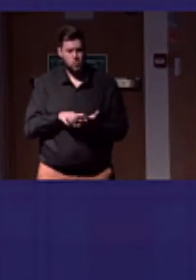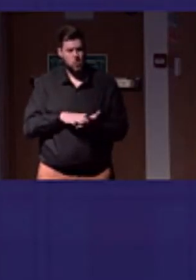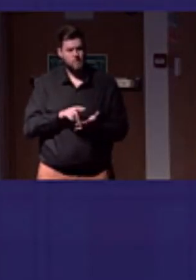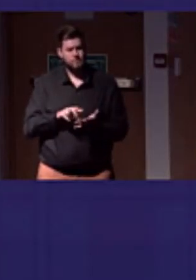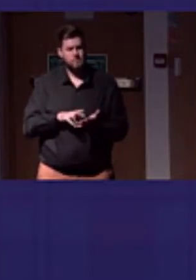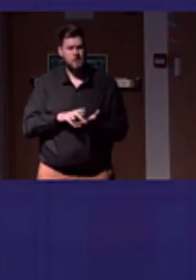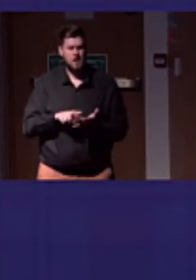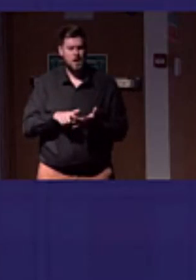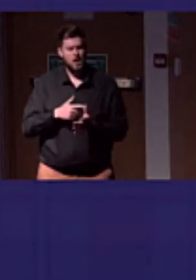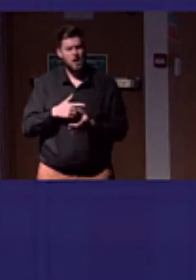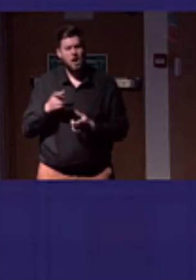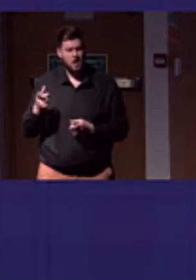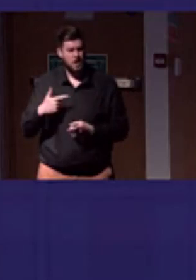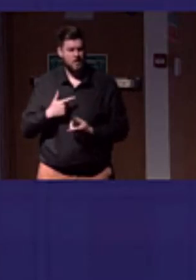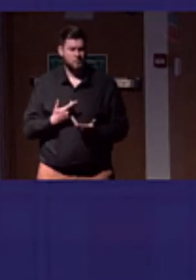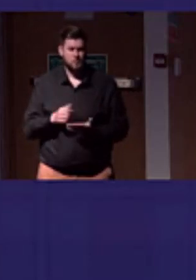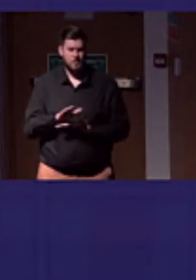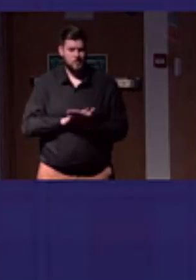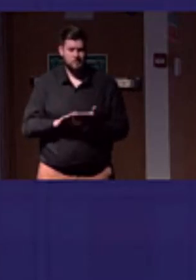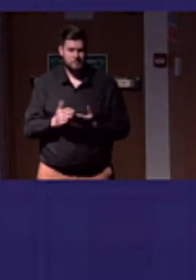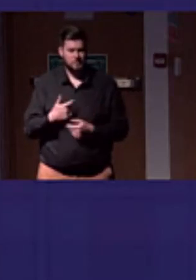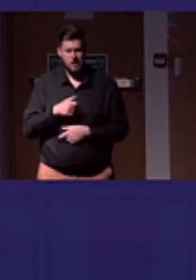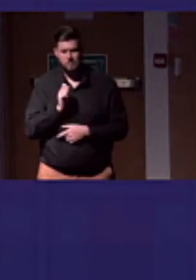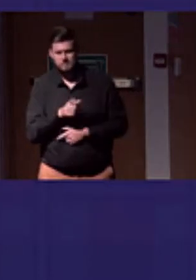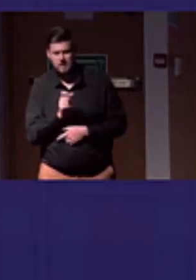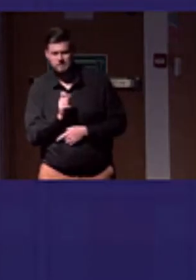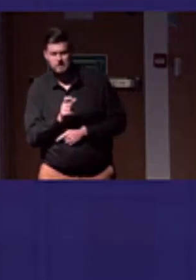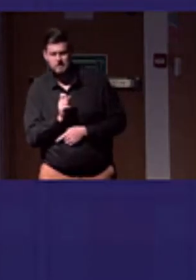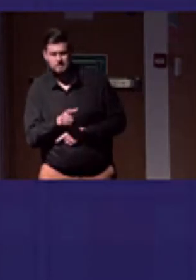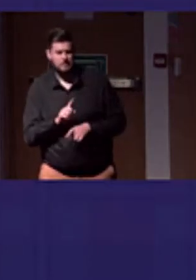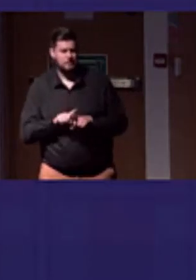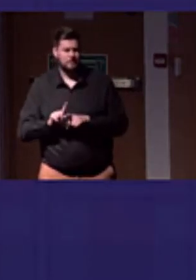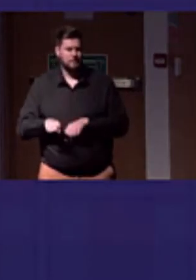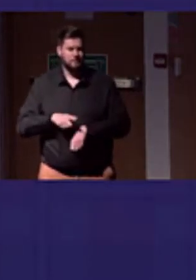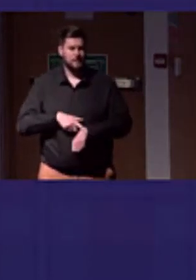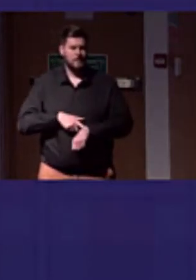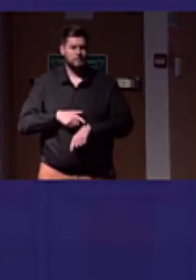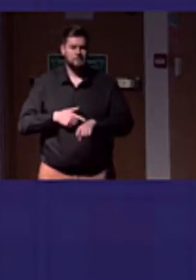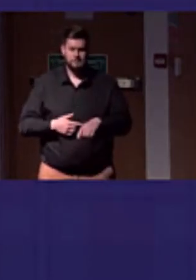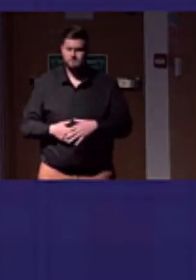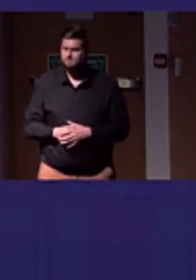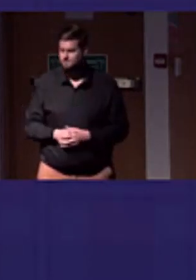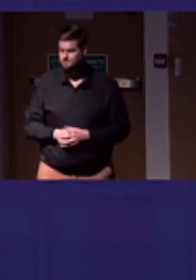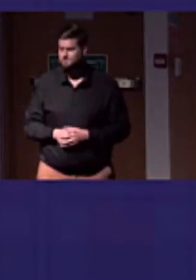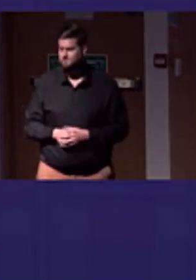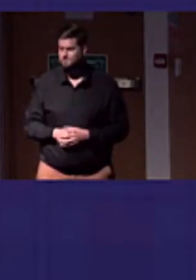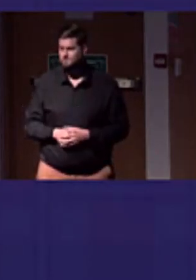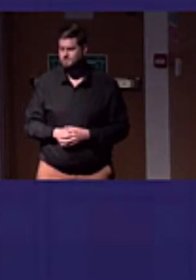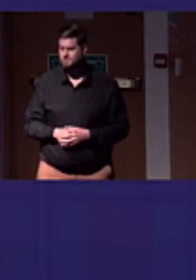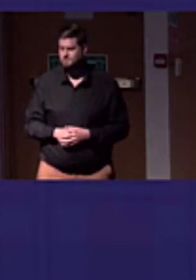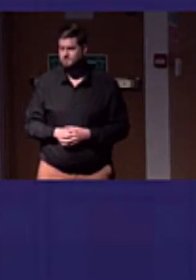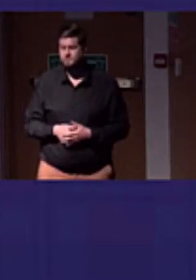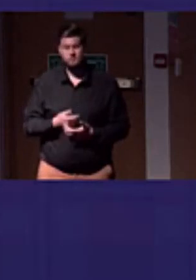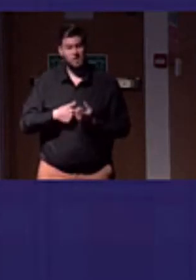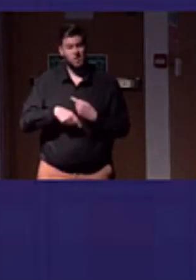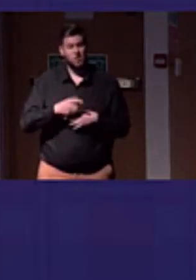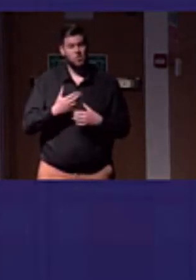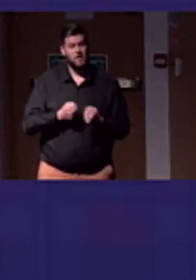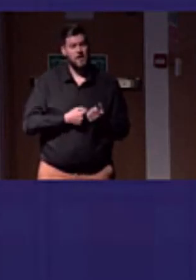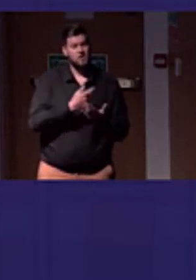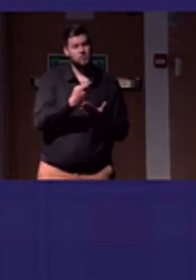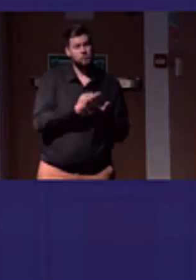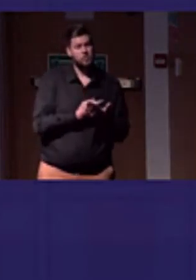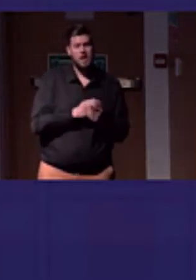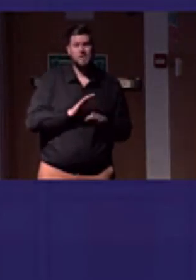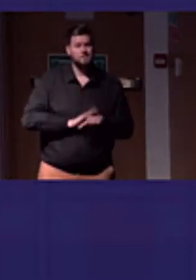hour. Because what is at this hour? For Australia, it's the perfect normal time of day. Redmond, it's a weird hour. So we have a rule where it doesn't matter when the